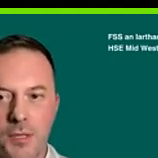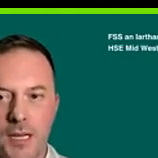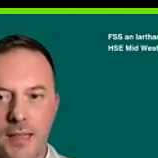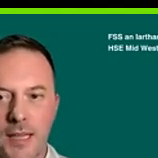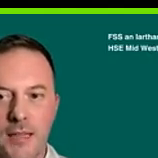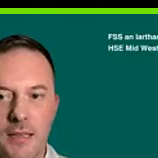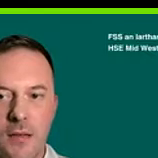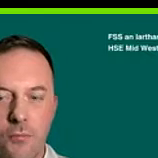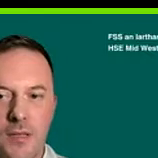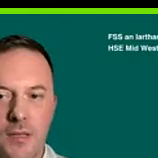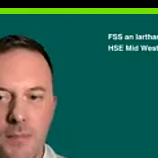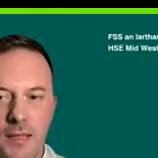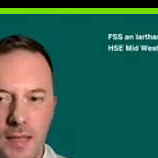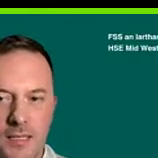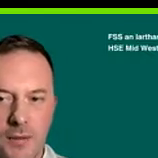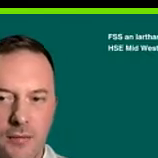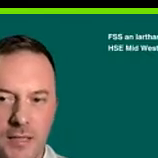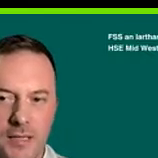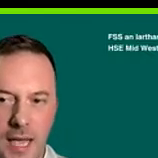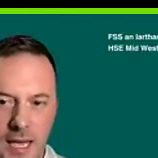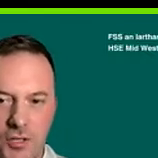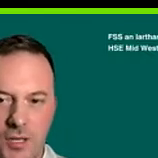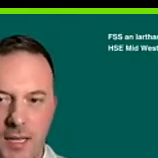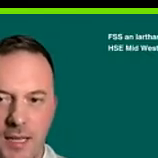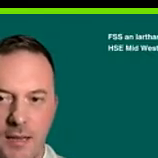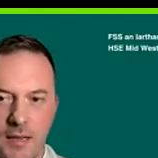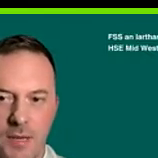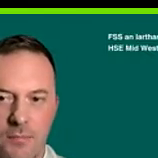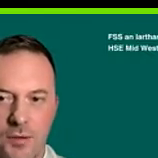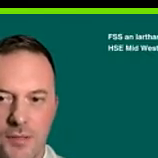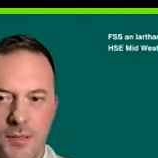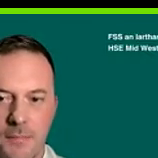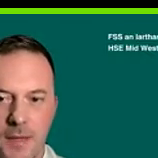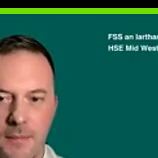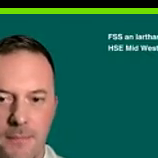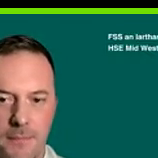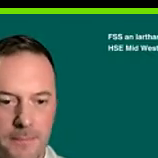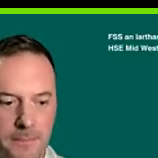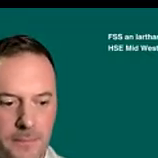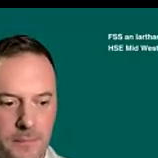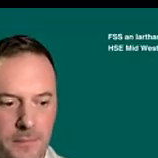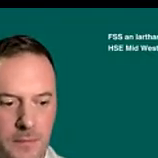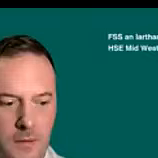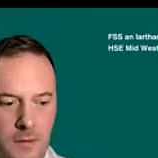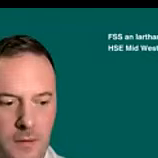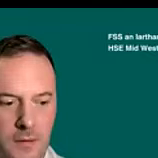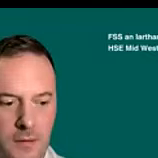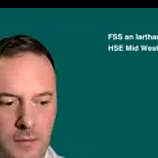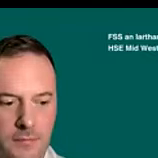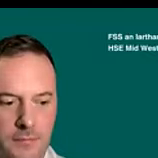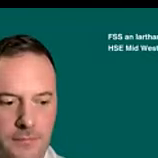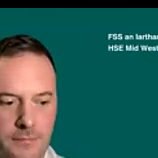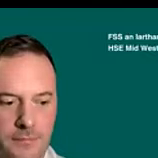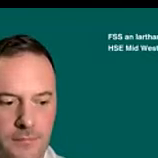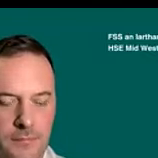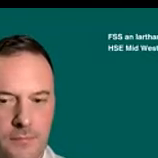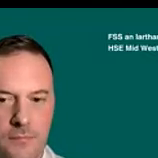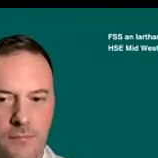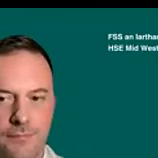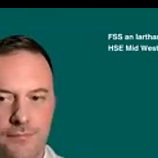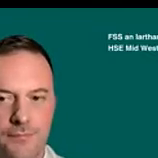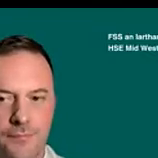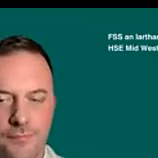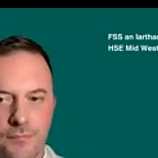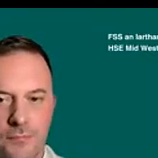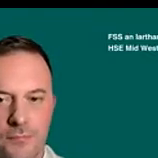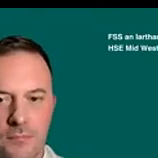But I think one of the big things around that is the age, I think, at menopause. Yeah. I think it's vital. You're right, Brian. I think